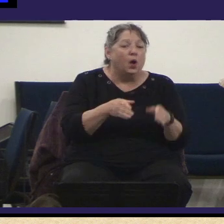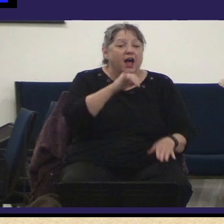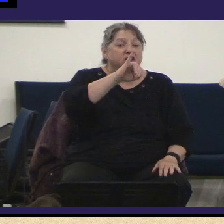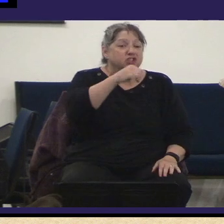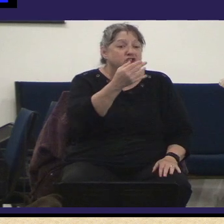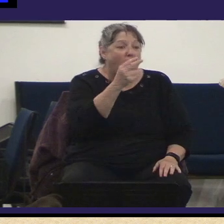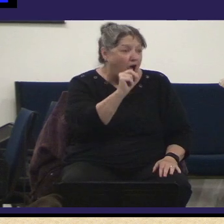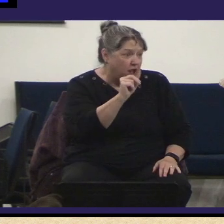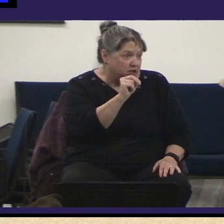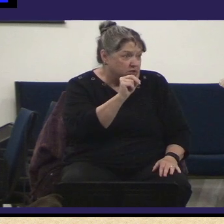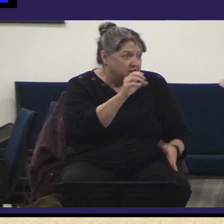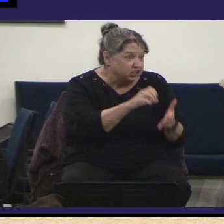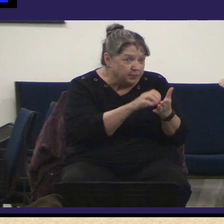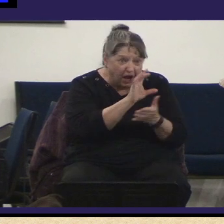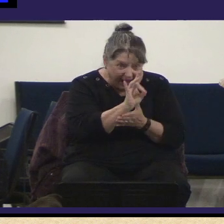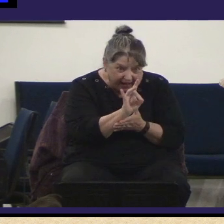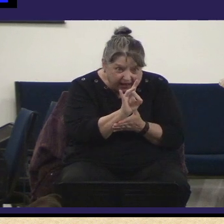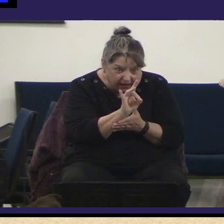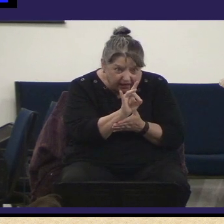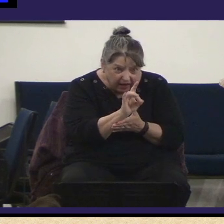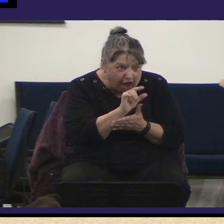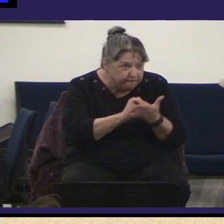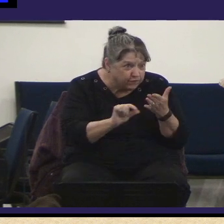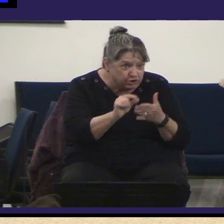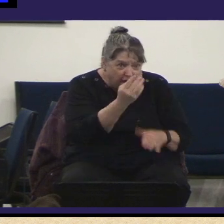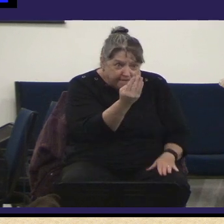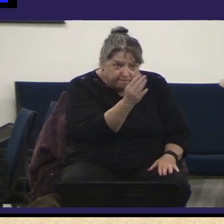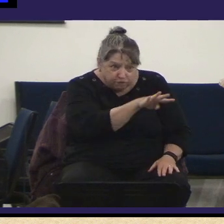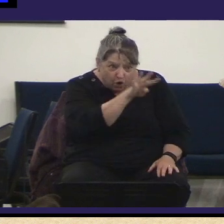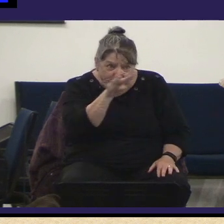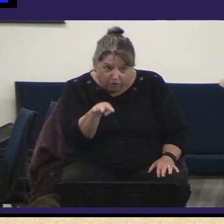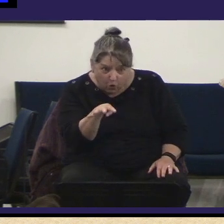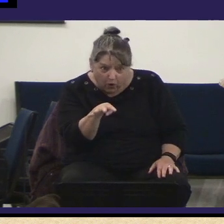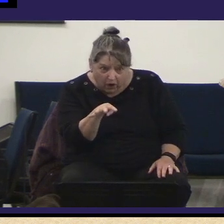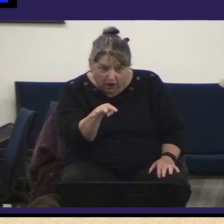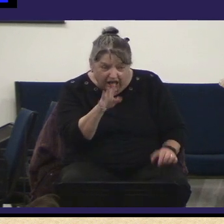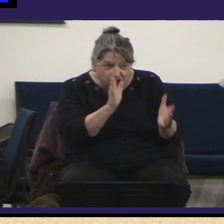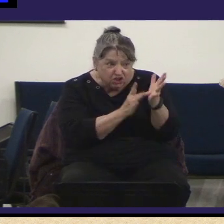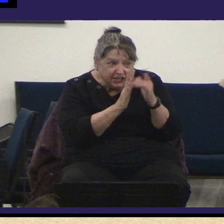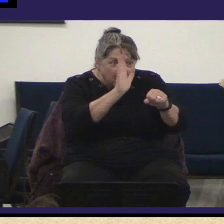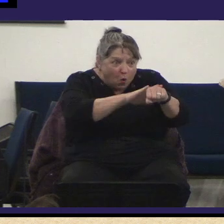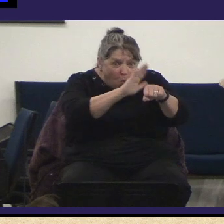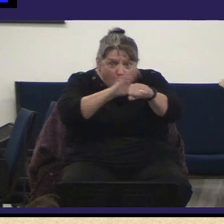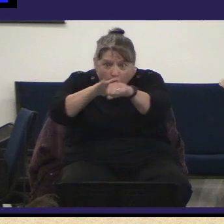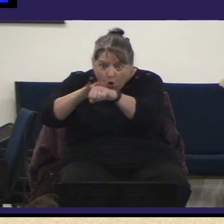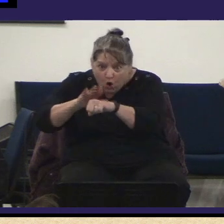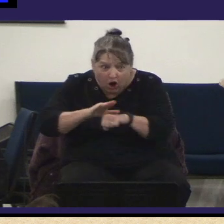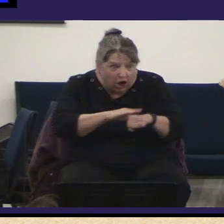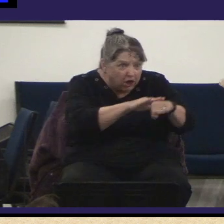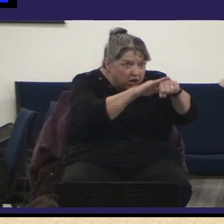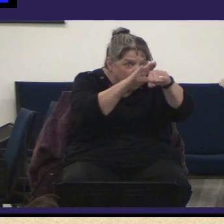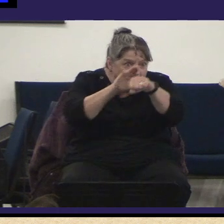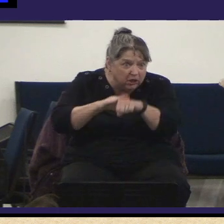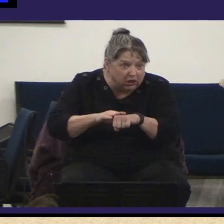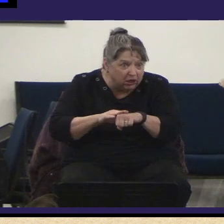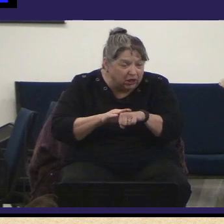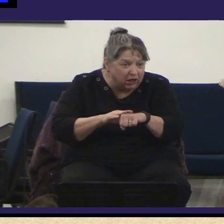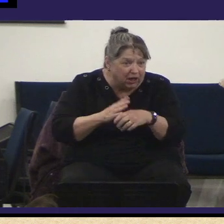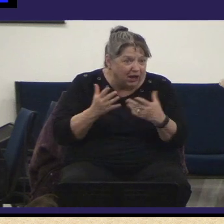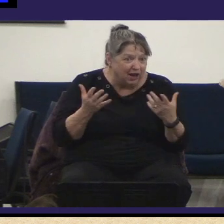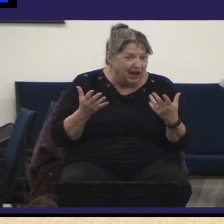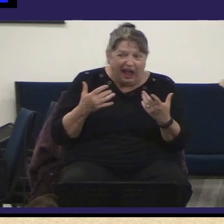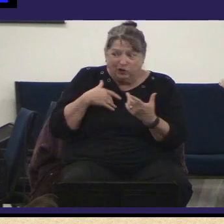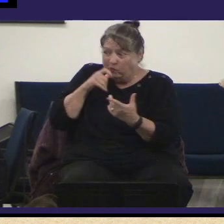8:44, Jesus warns us, right? We are warned, church, we are warned about, we don't need to read this from